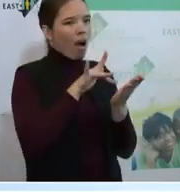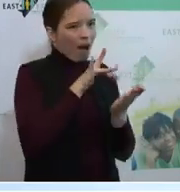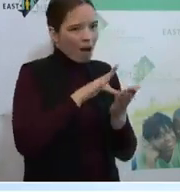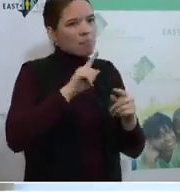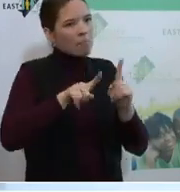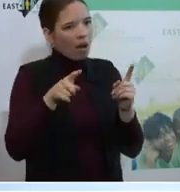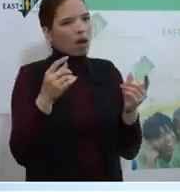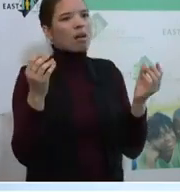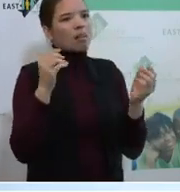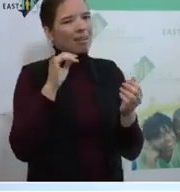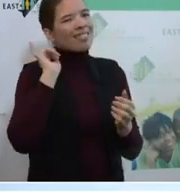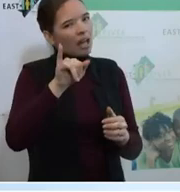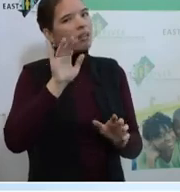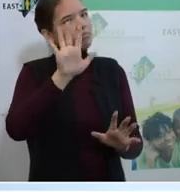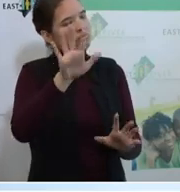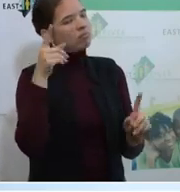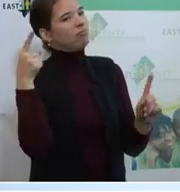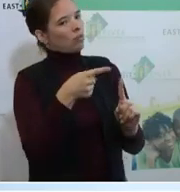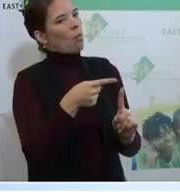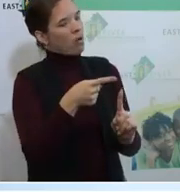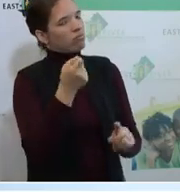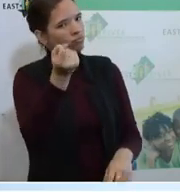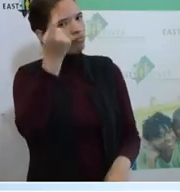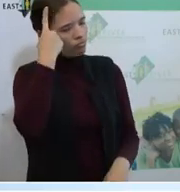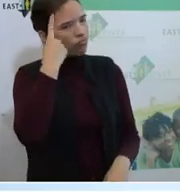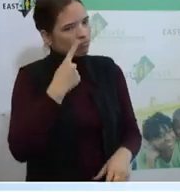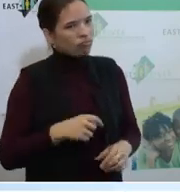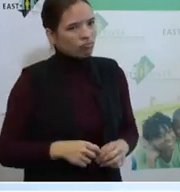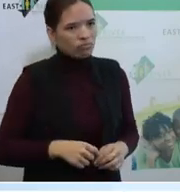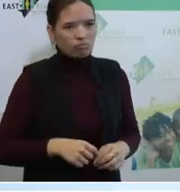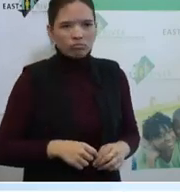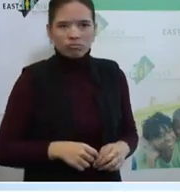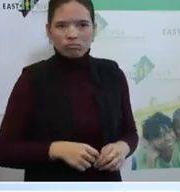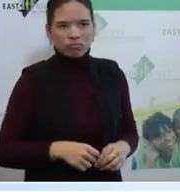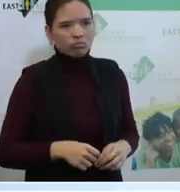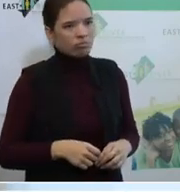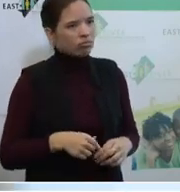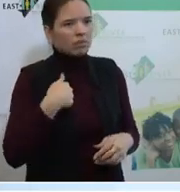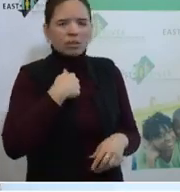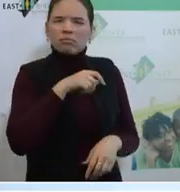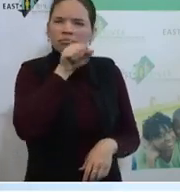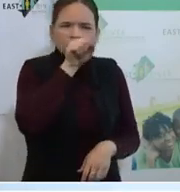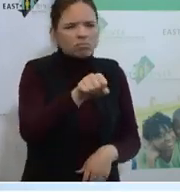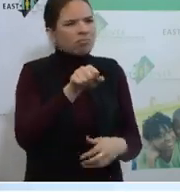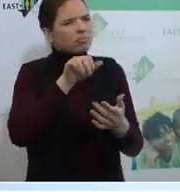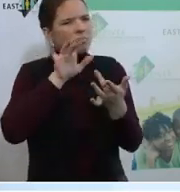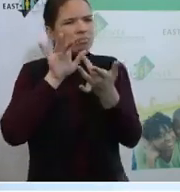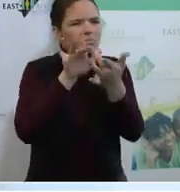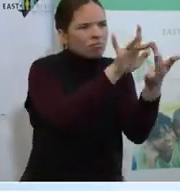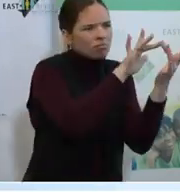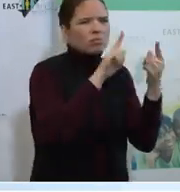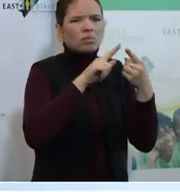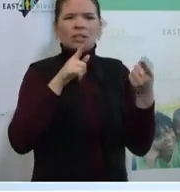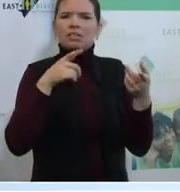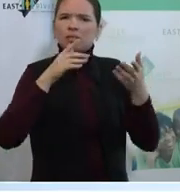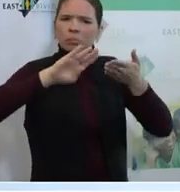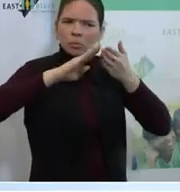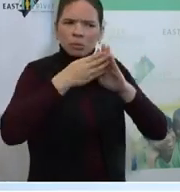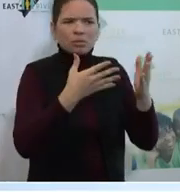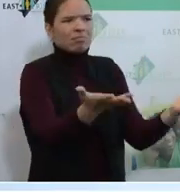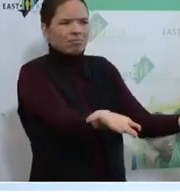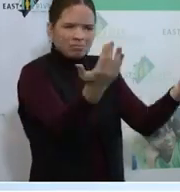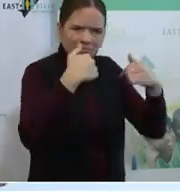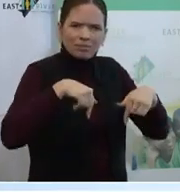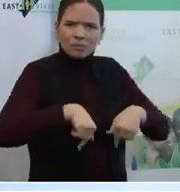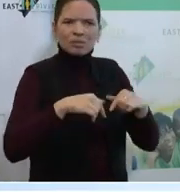doing community outreach and organization to try to get people to meetings, get them for a long time. And I don't think there